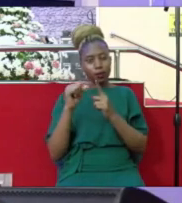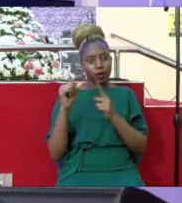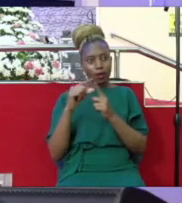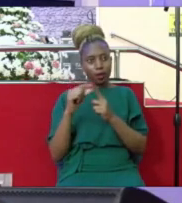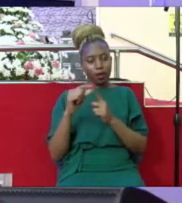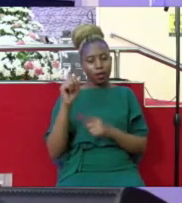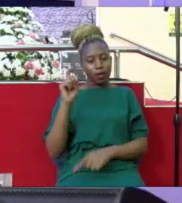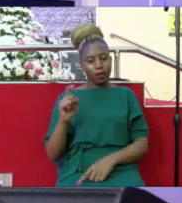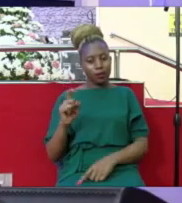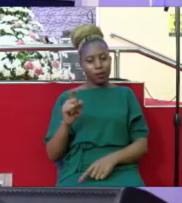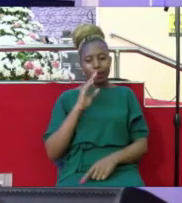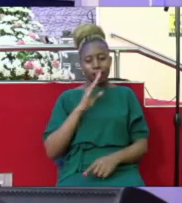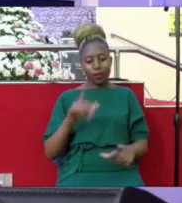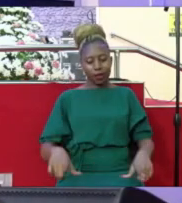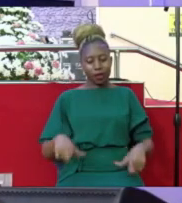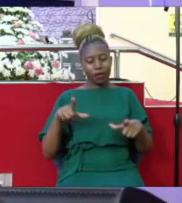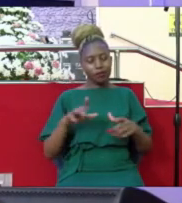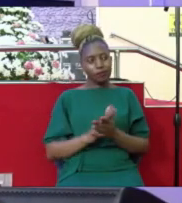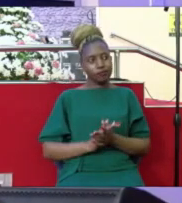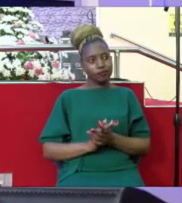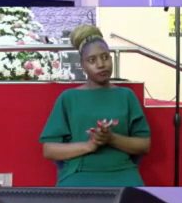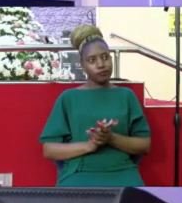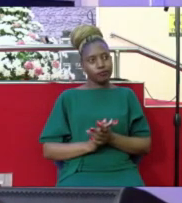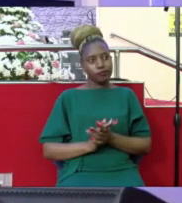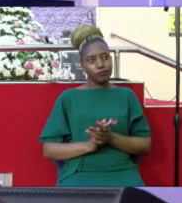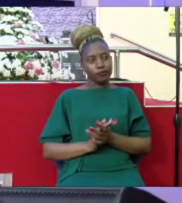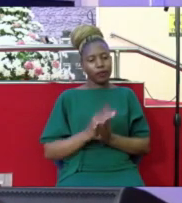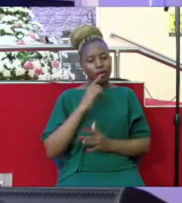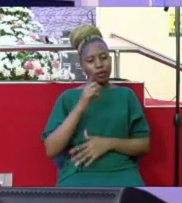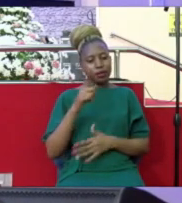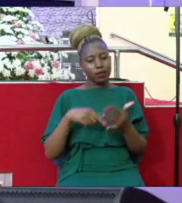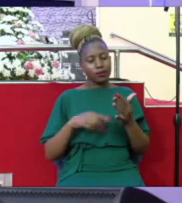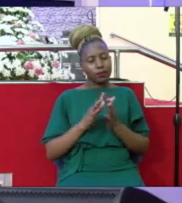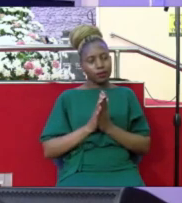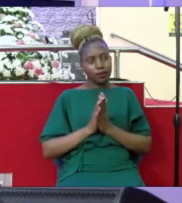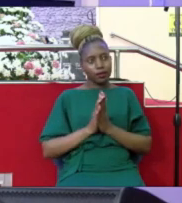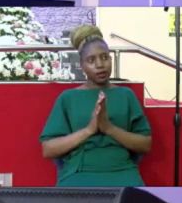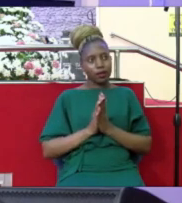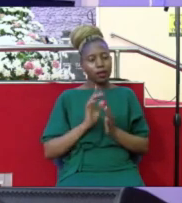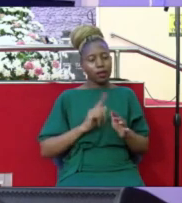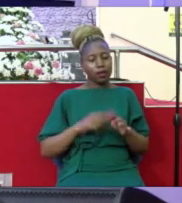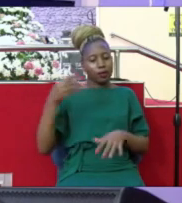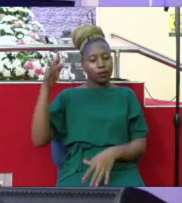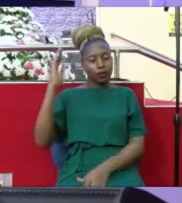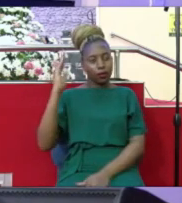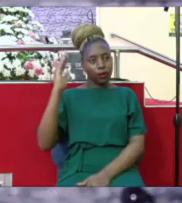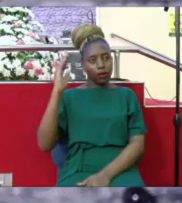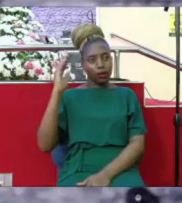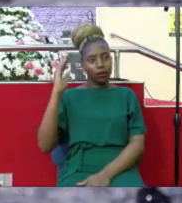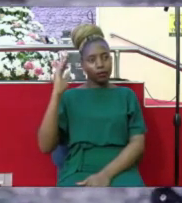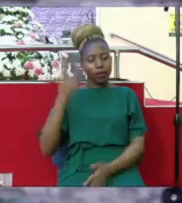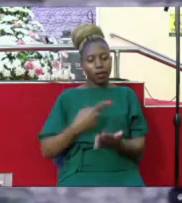must be life. Oh, it tells me when God, the